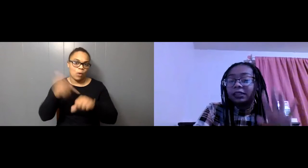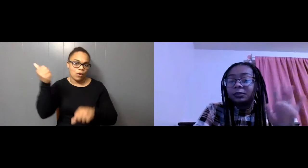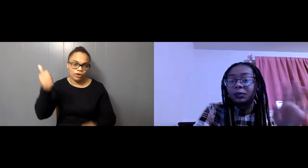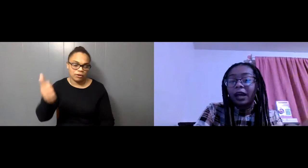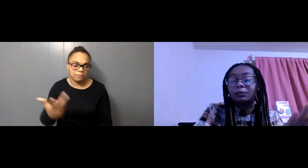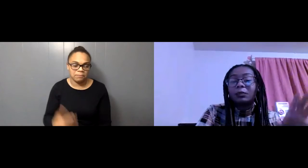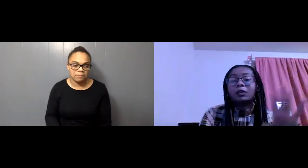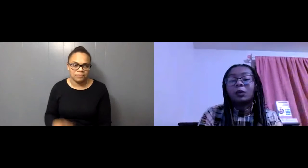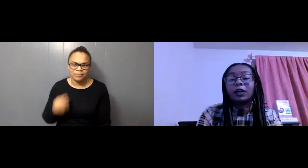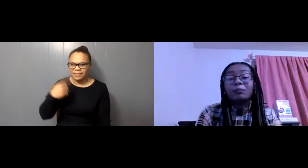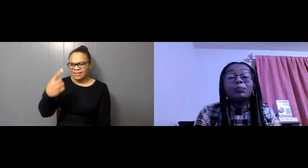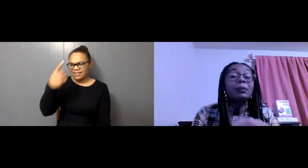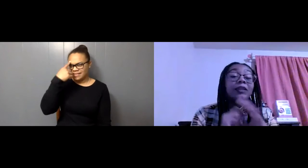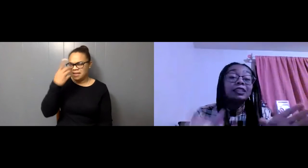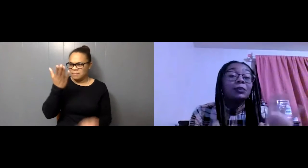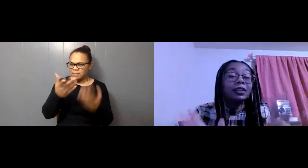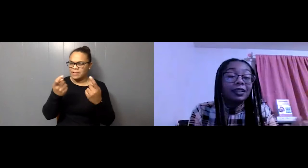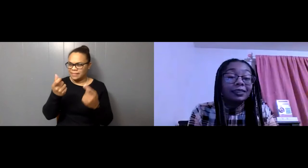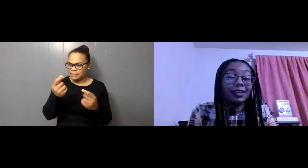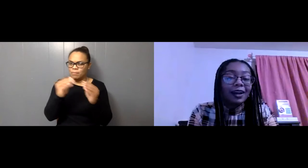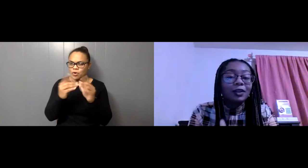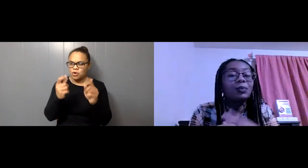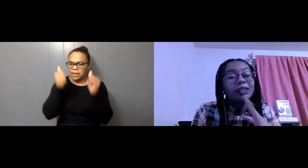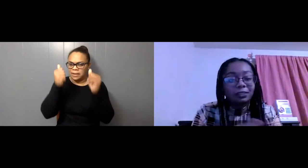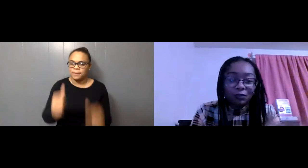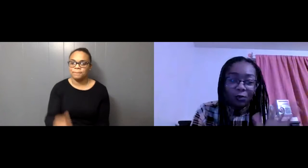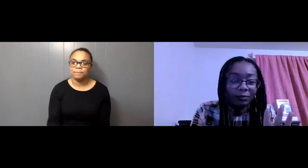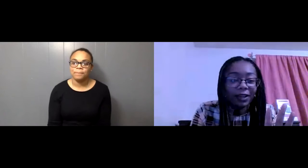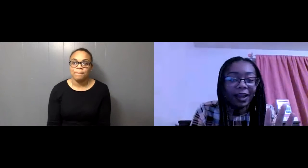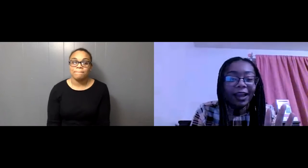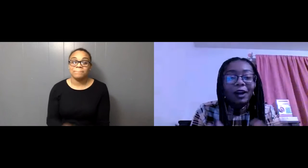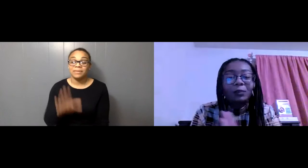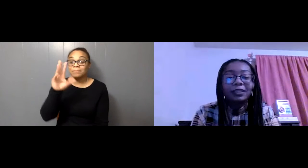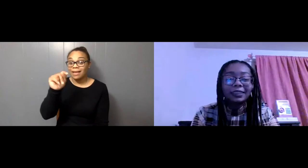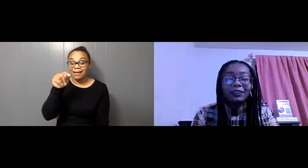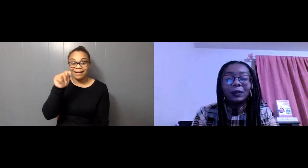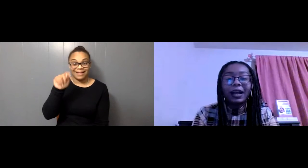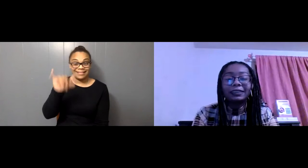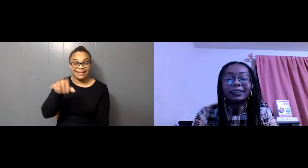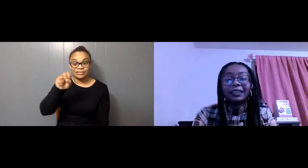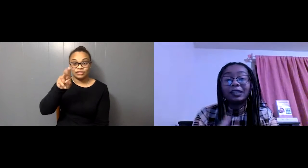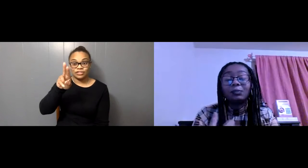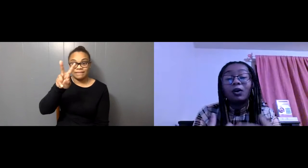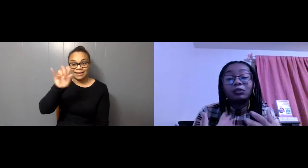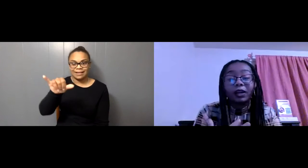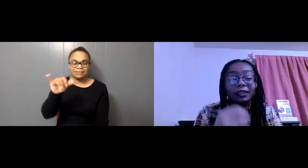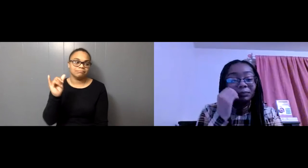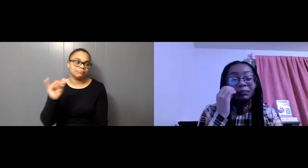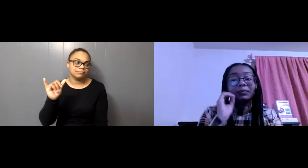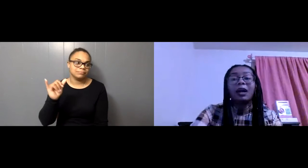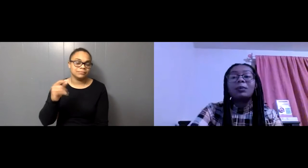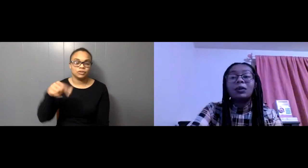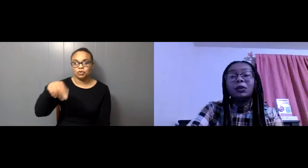I think this one actually might be a little quicker, but this one is a quiz form, and I want to see if you guys can get them all